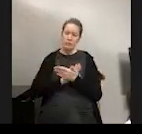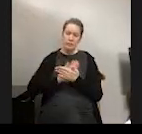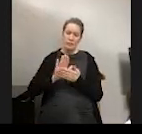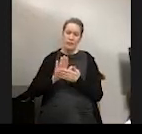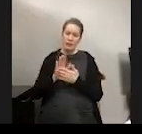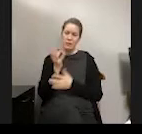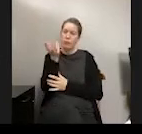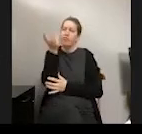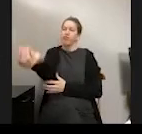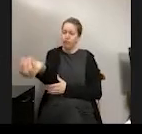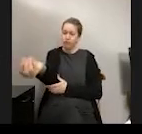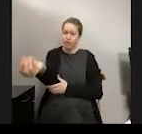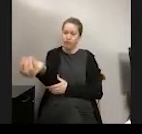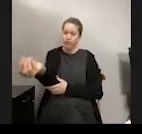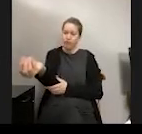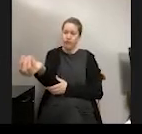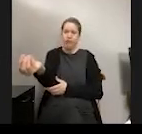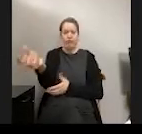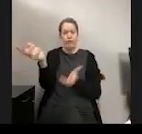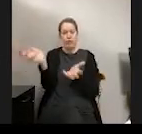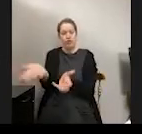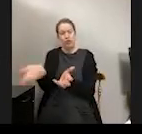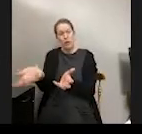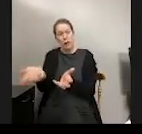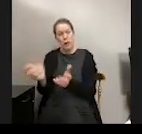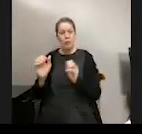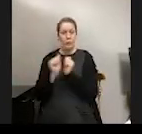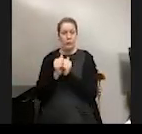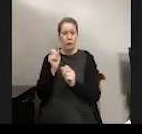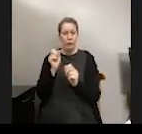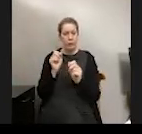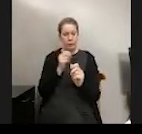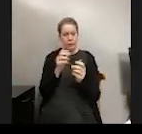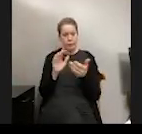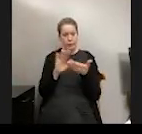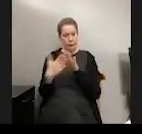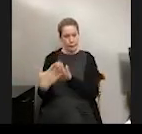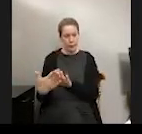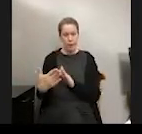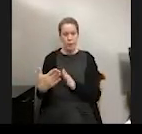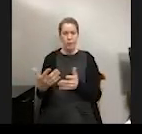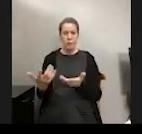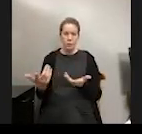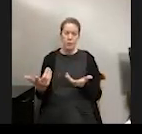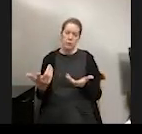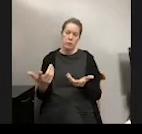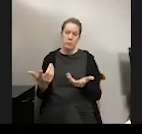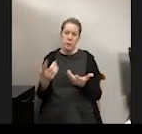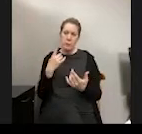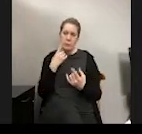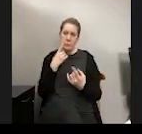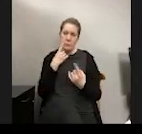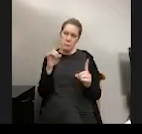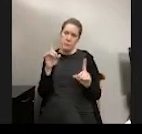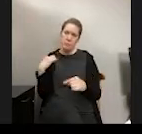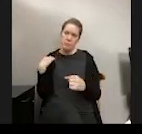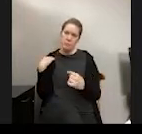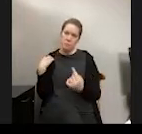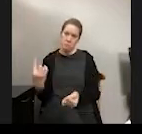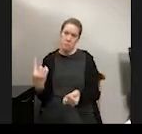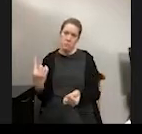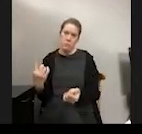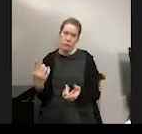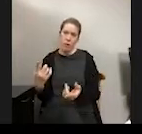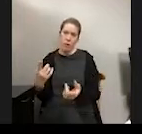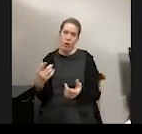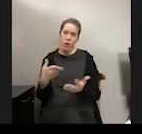community, it's also worked out fairly well in some other ways that we'll probably continue to incorporate into our process, even when we can